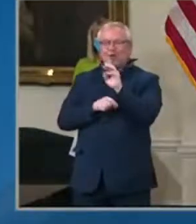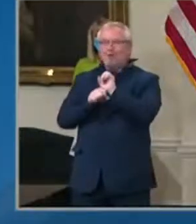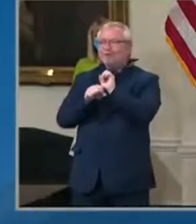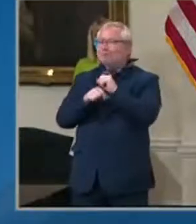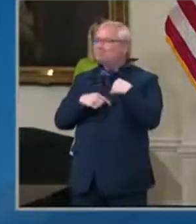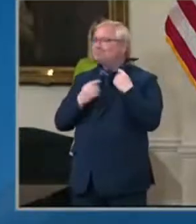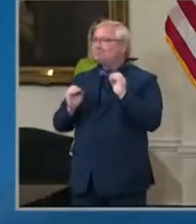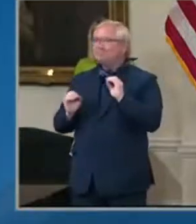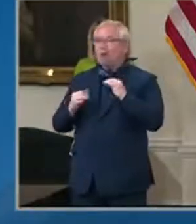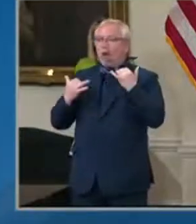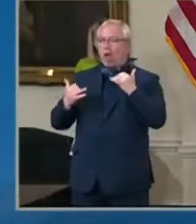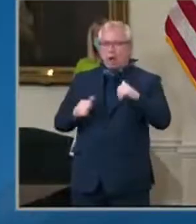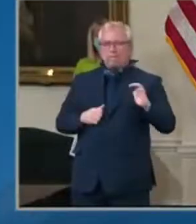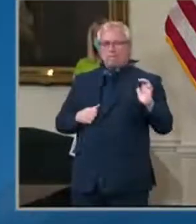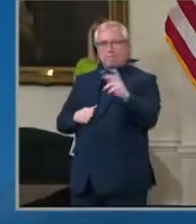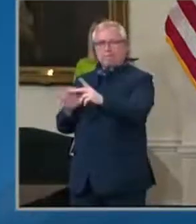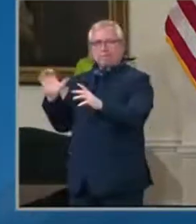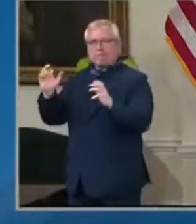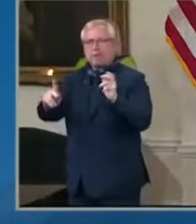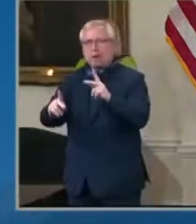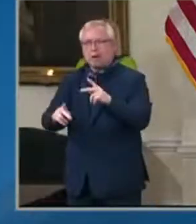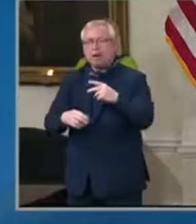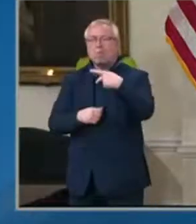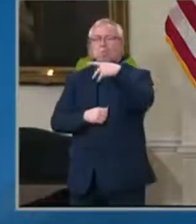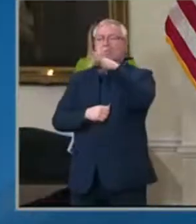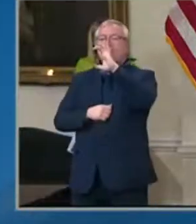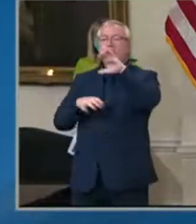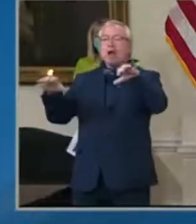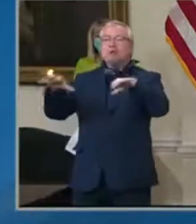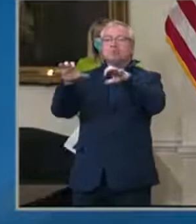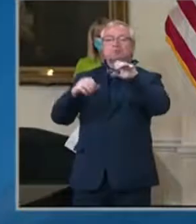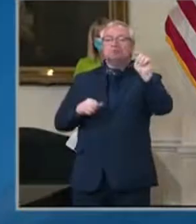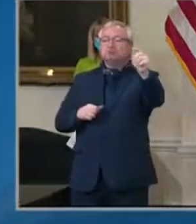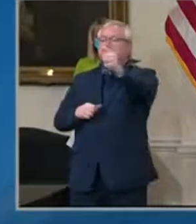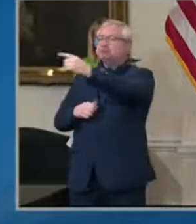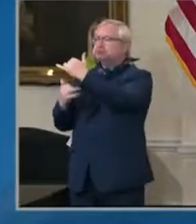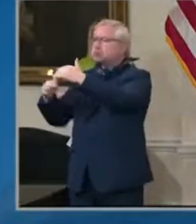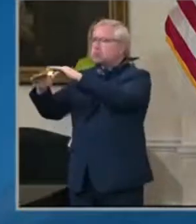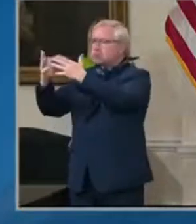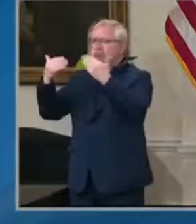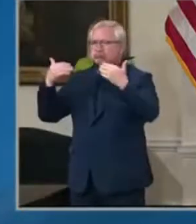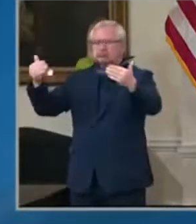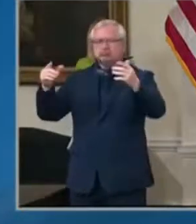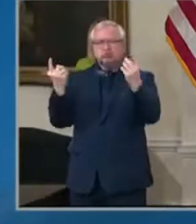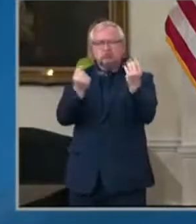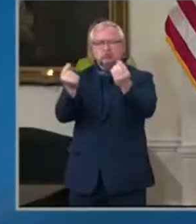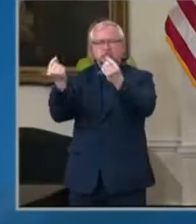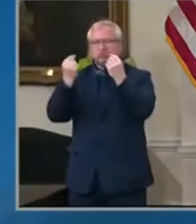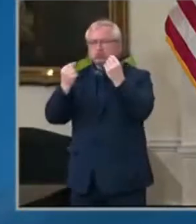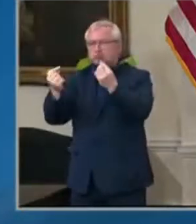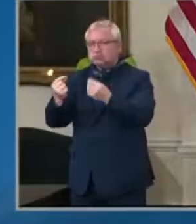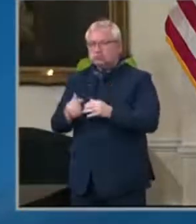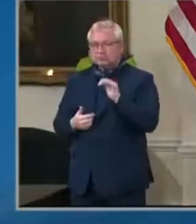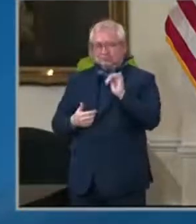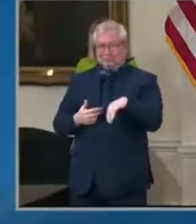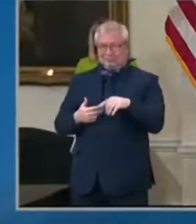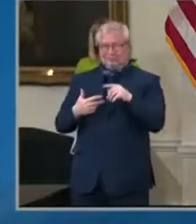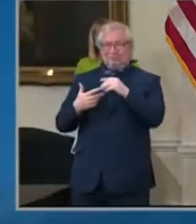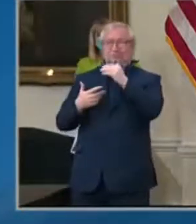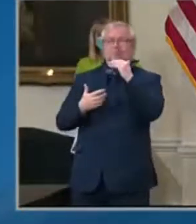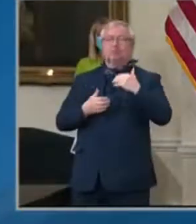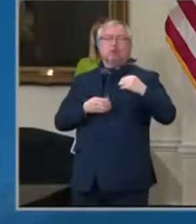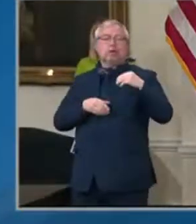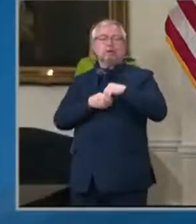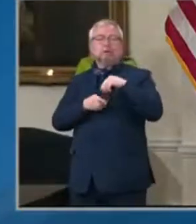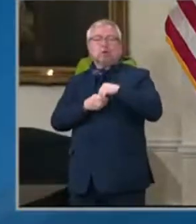activities would be able to come back online. Indoor religious gatherings could resume with perhaps